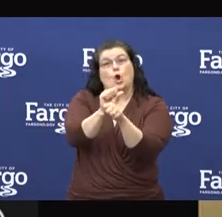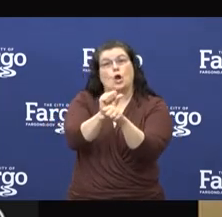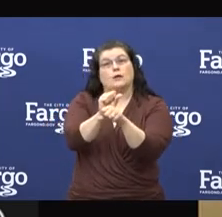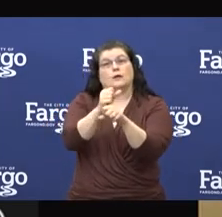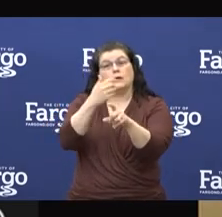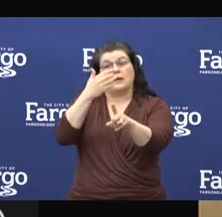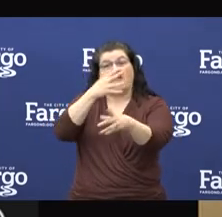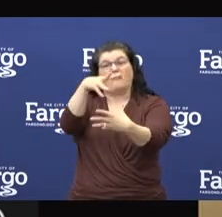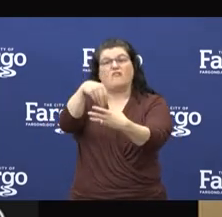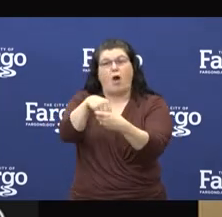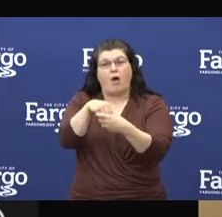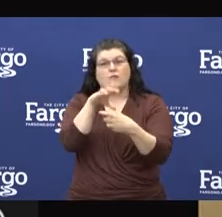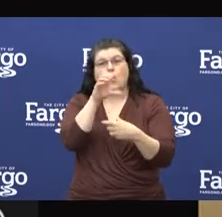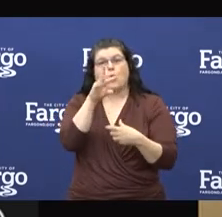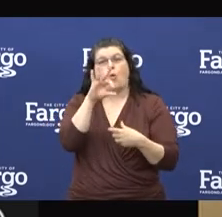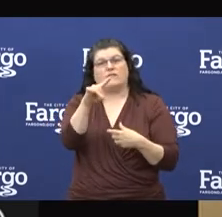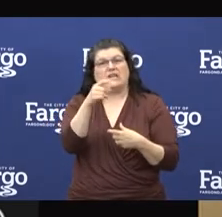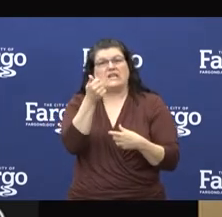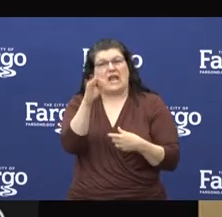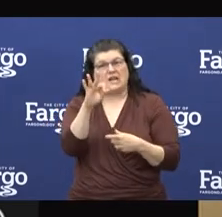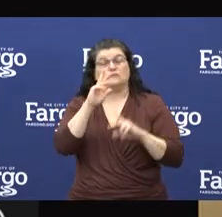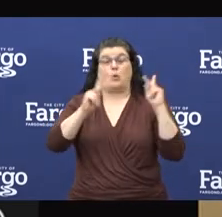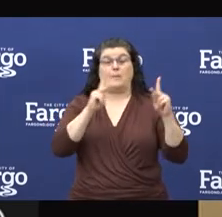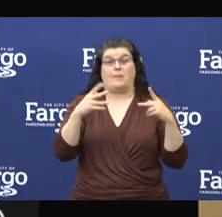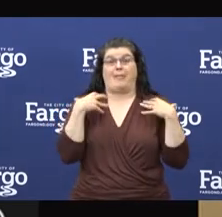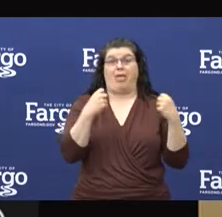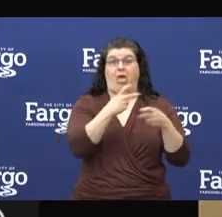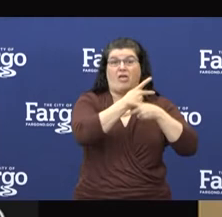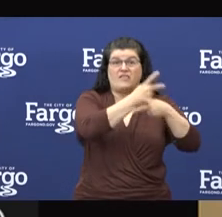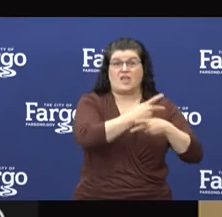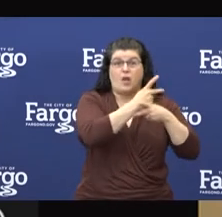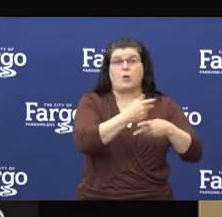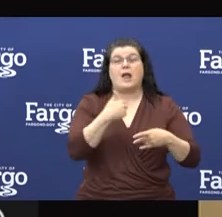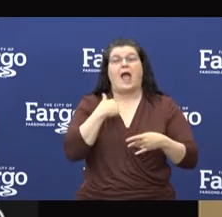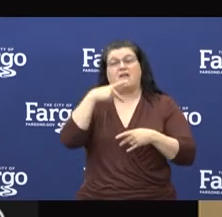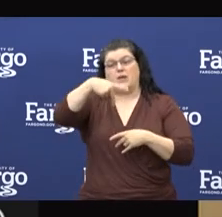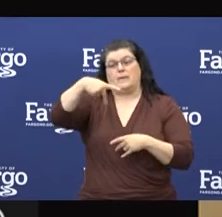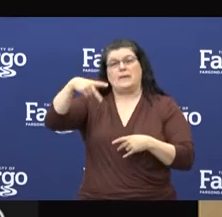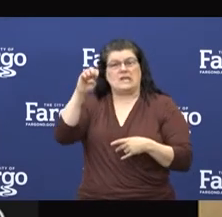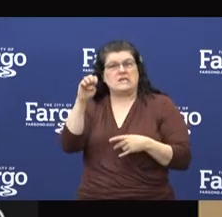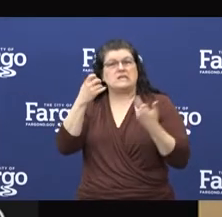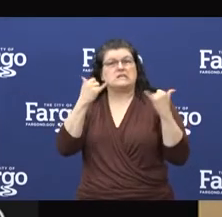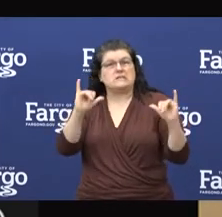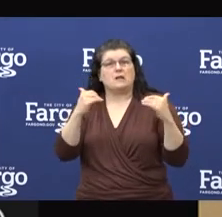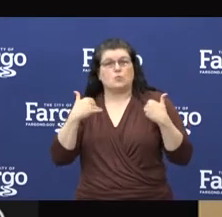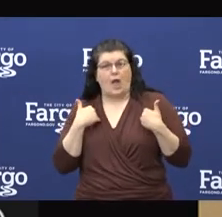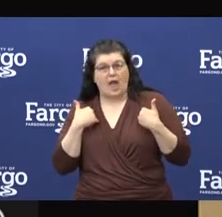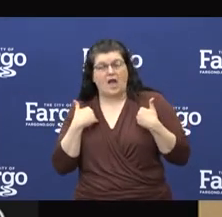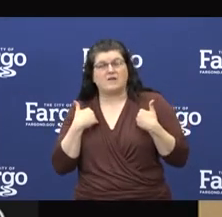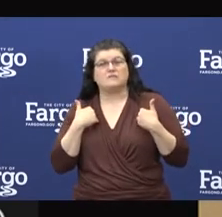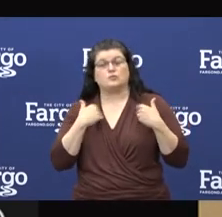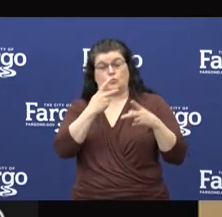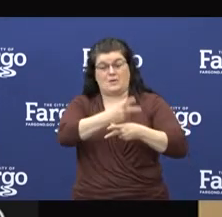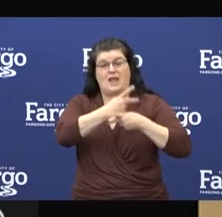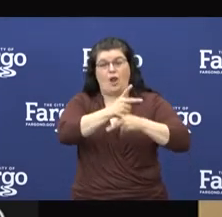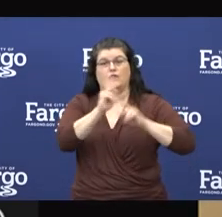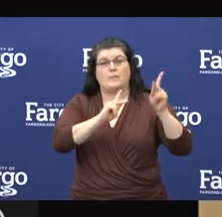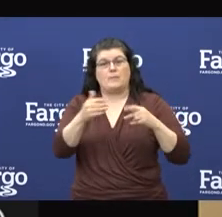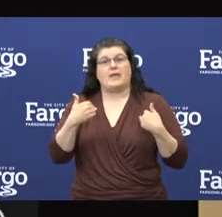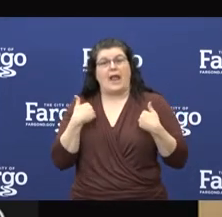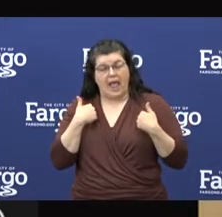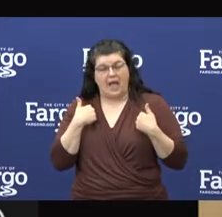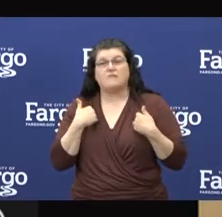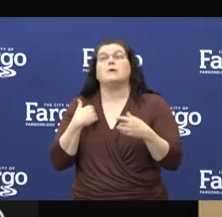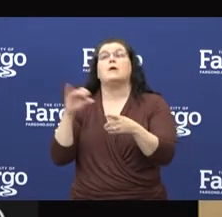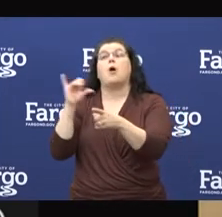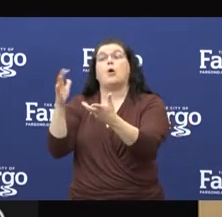equipment, ensuring our healthcare systems can care for those with COVID and other conditions. strategically get more